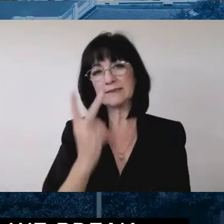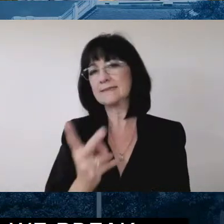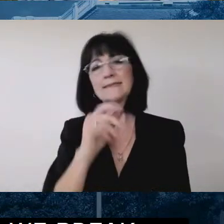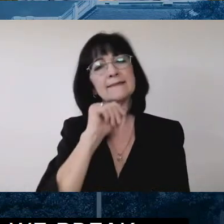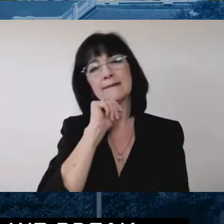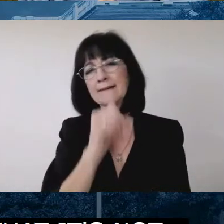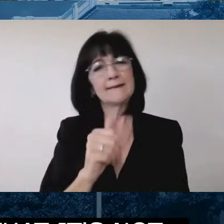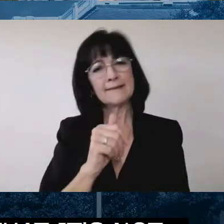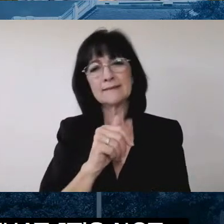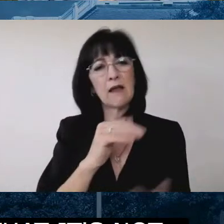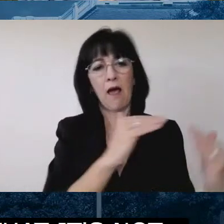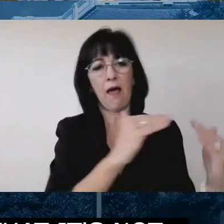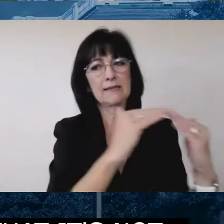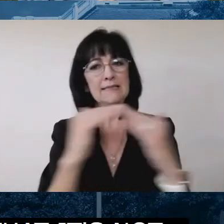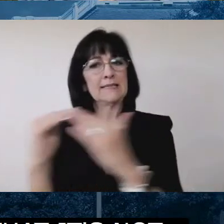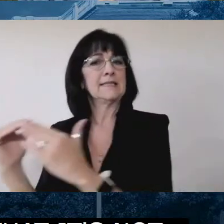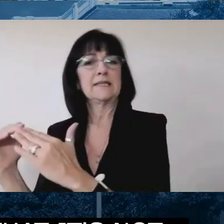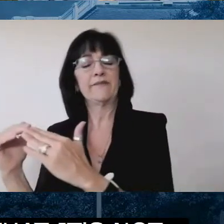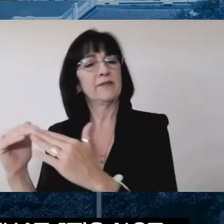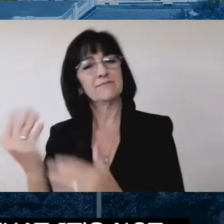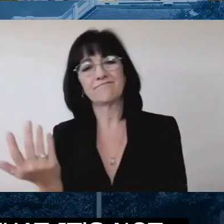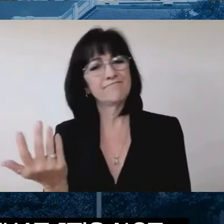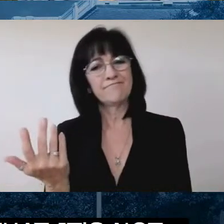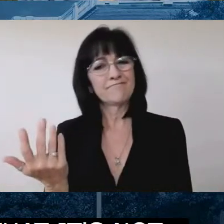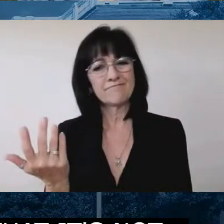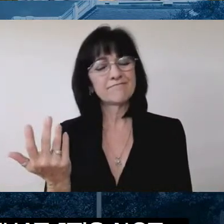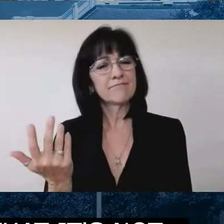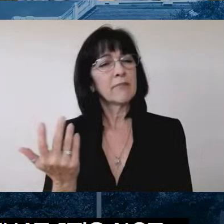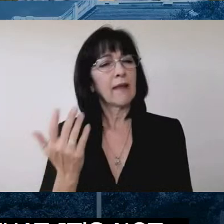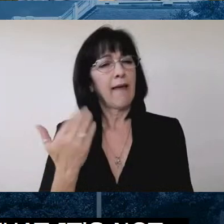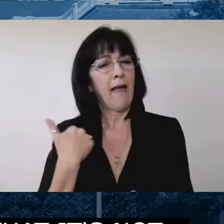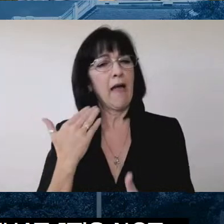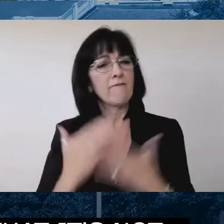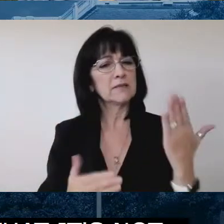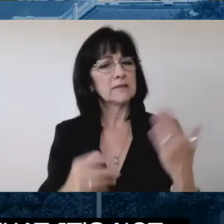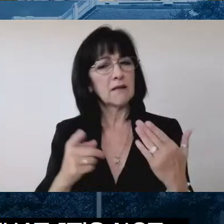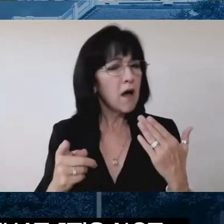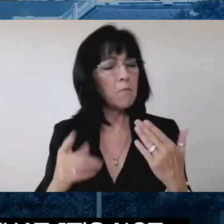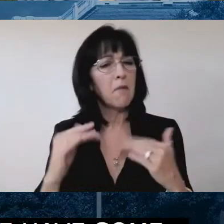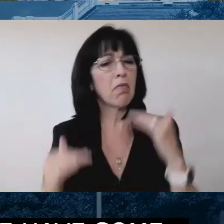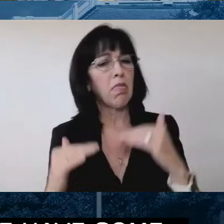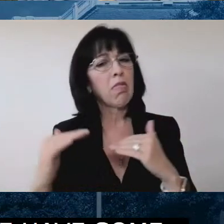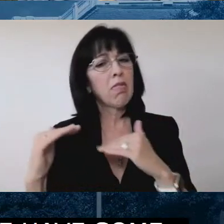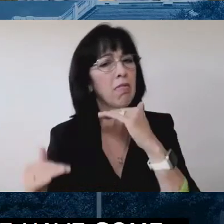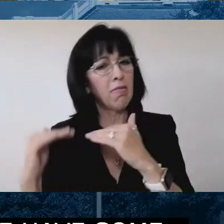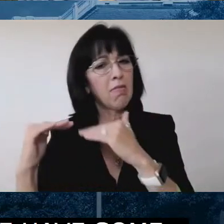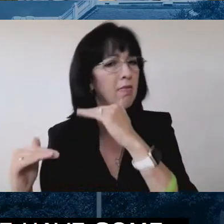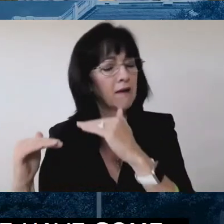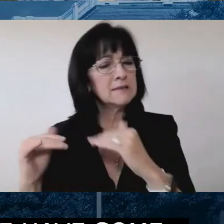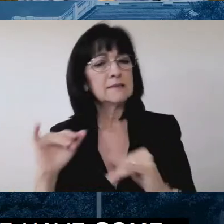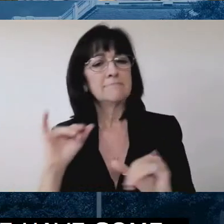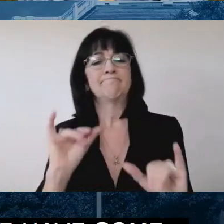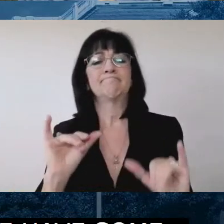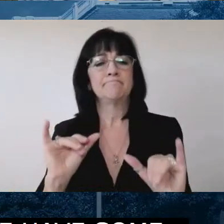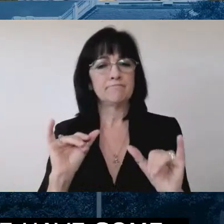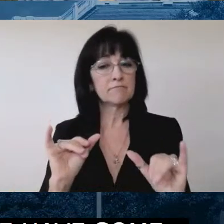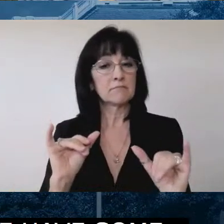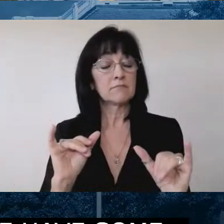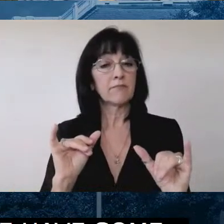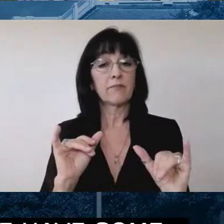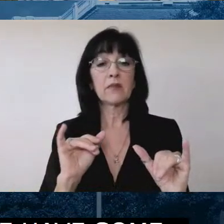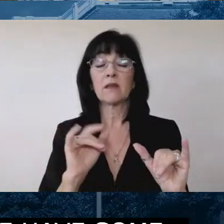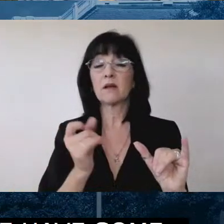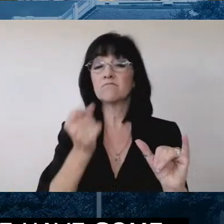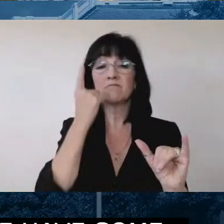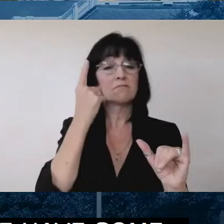the population, and we have some problematic areas. So fundamentally, what we're seeing is that this Delta variant is